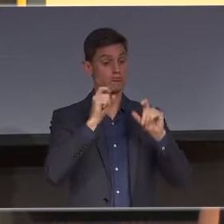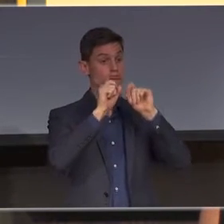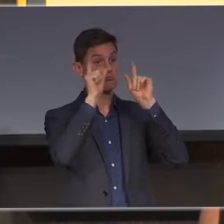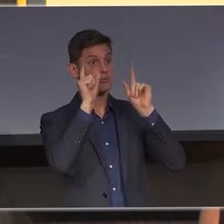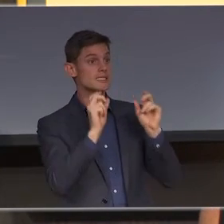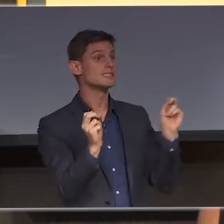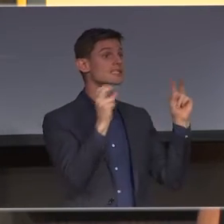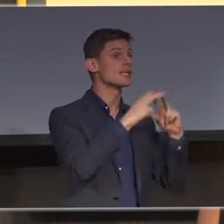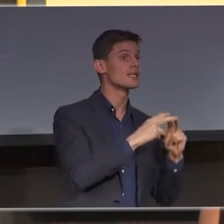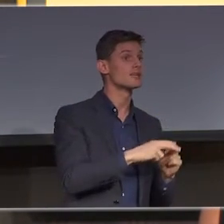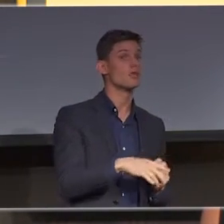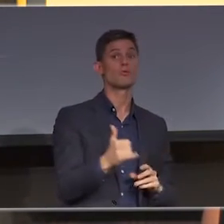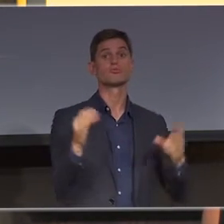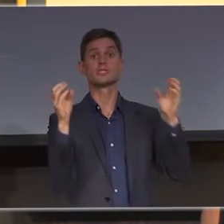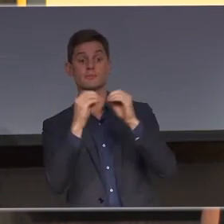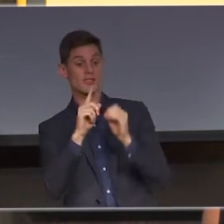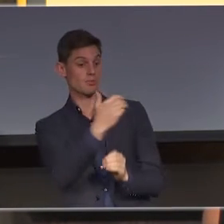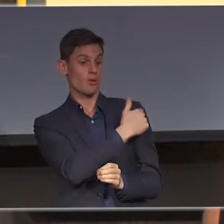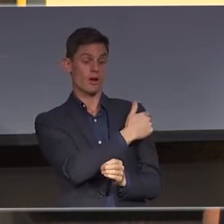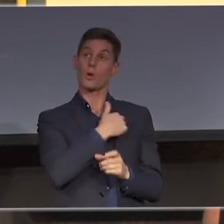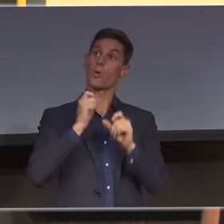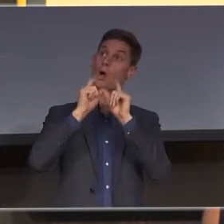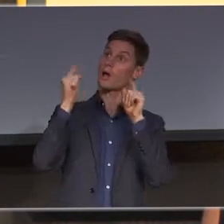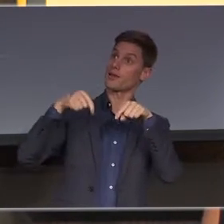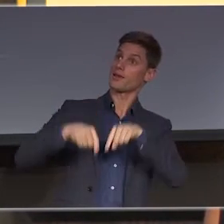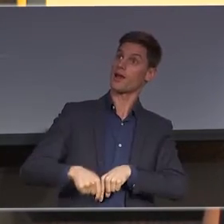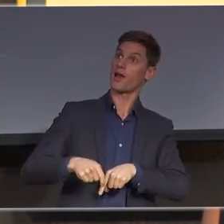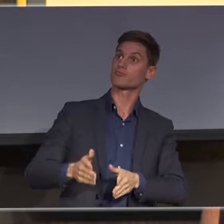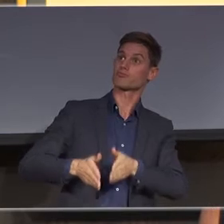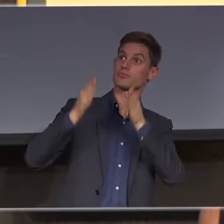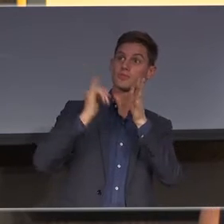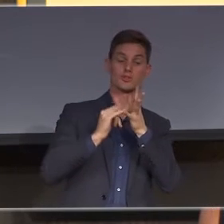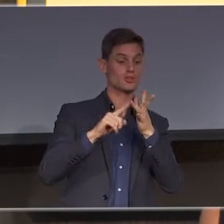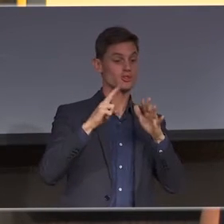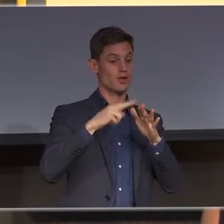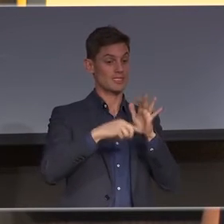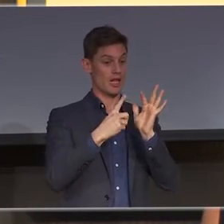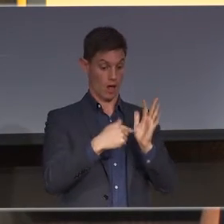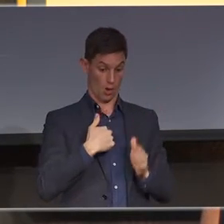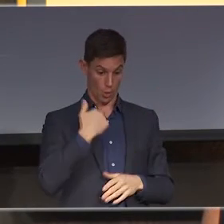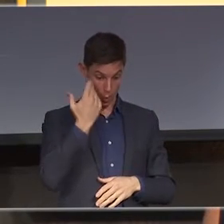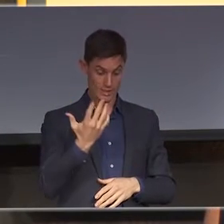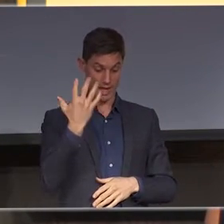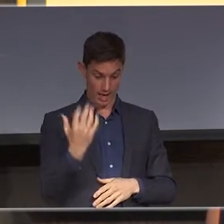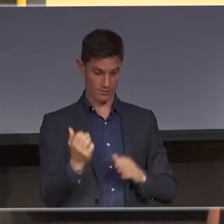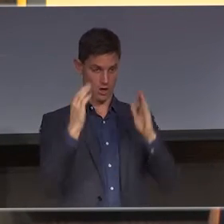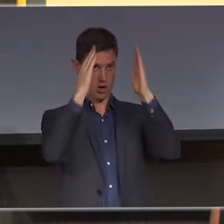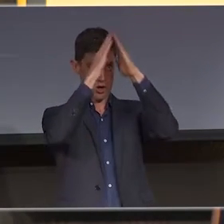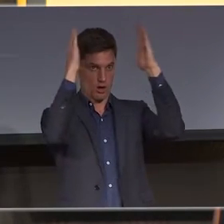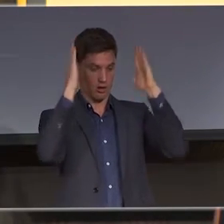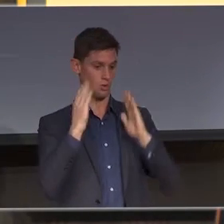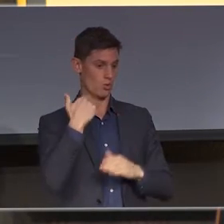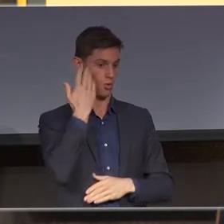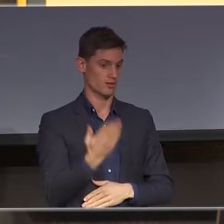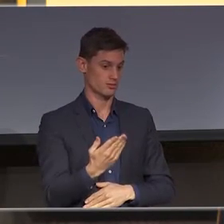in Brisbane, or this morning I woke up in the Sofitel. I've always had a home. And I have to say, last night I